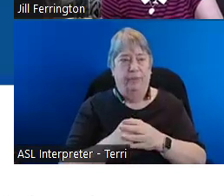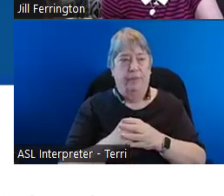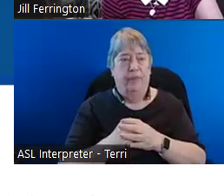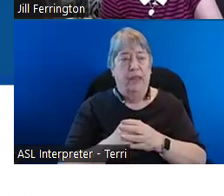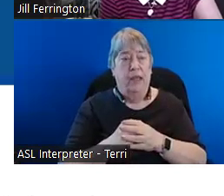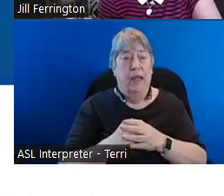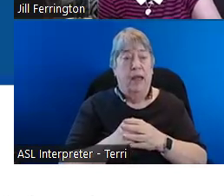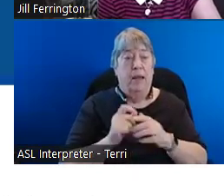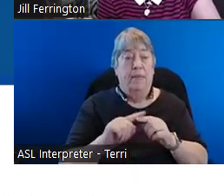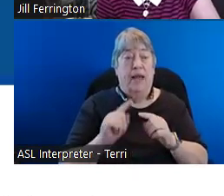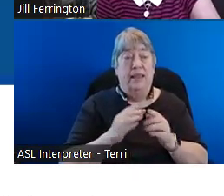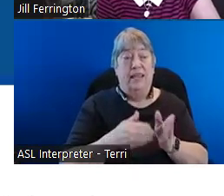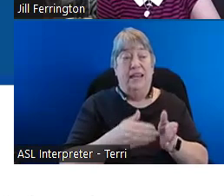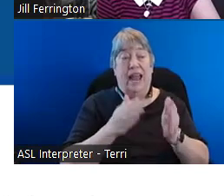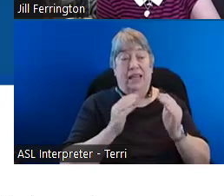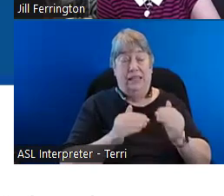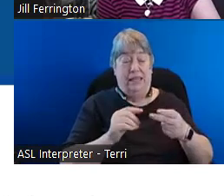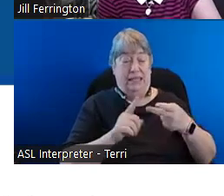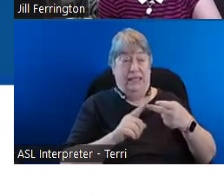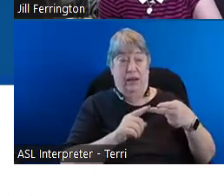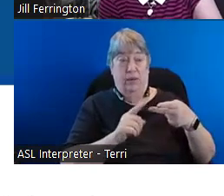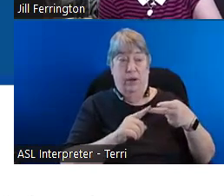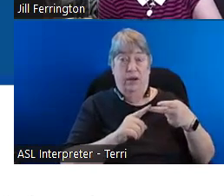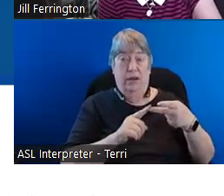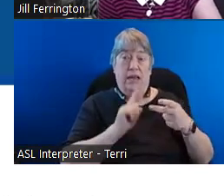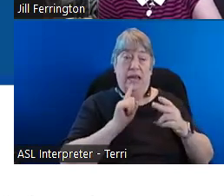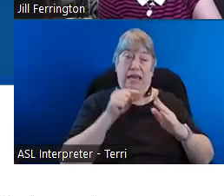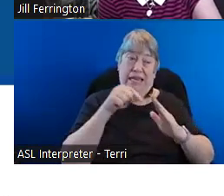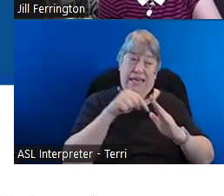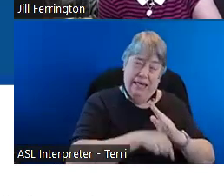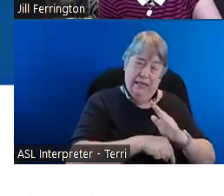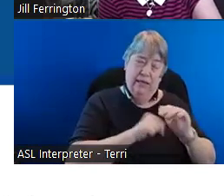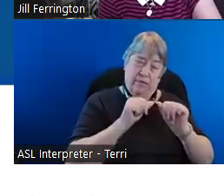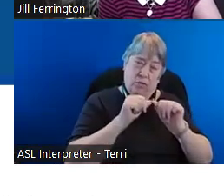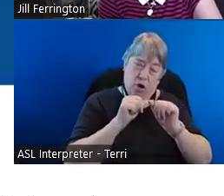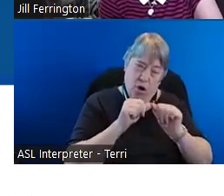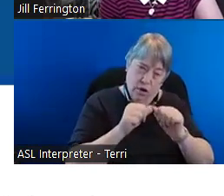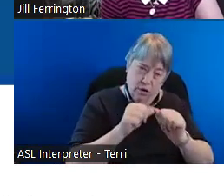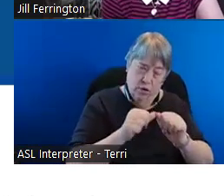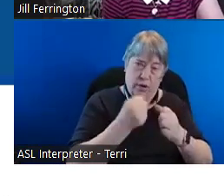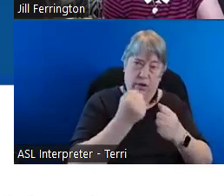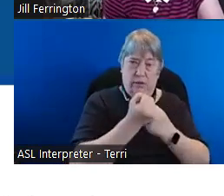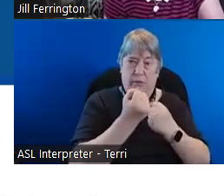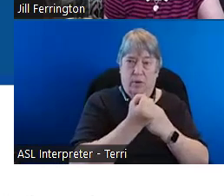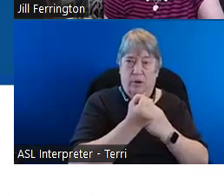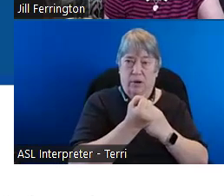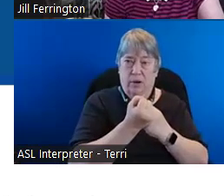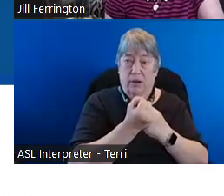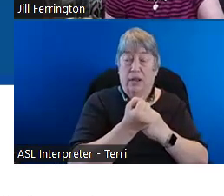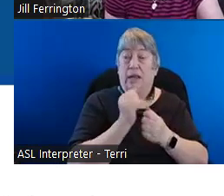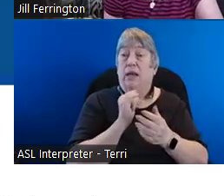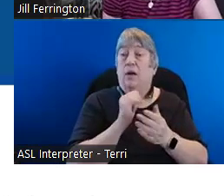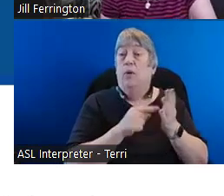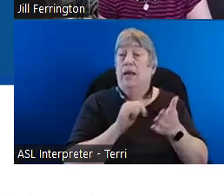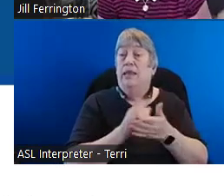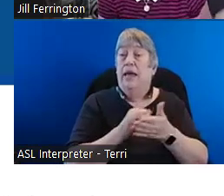the next bullet is a real important one, and that's intensive ongoing support. What it means for